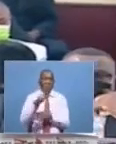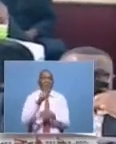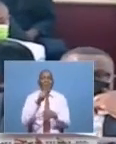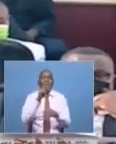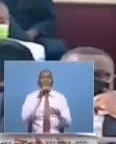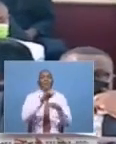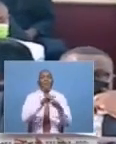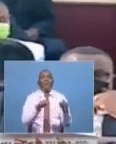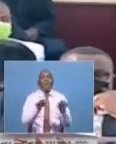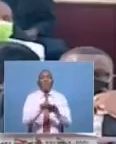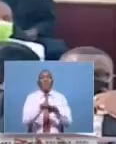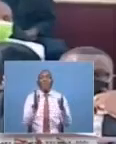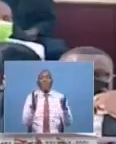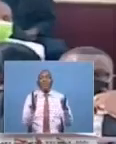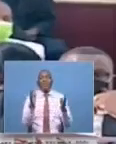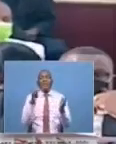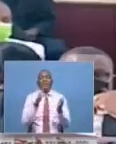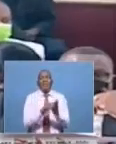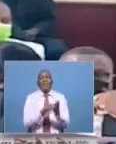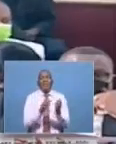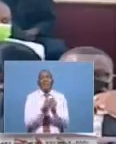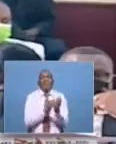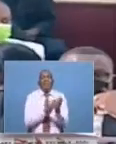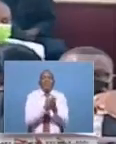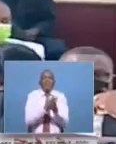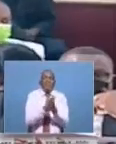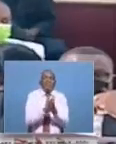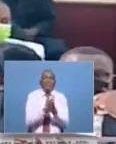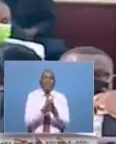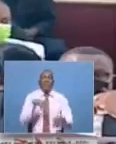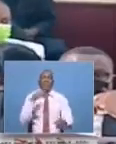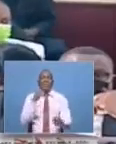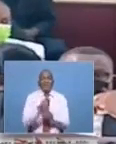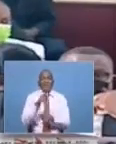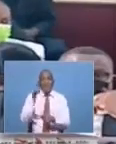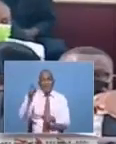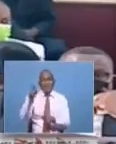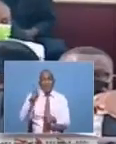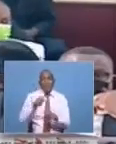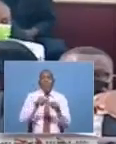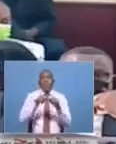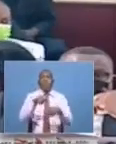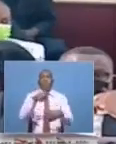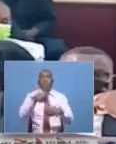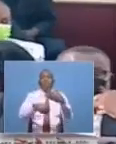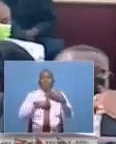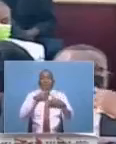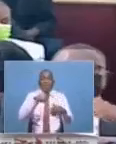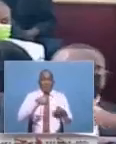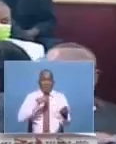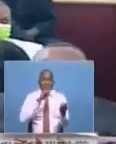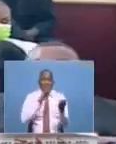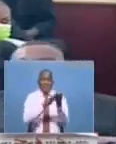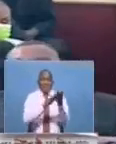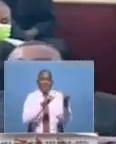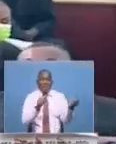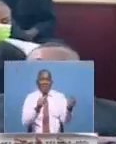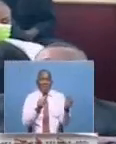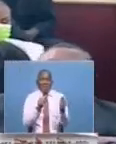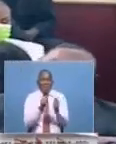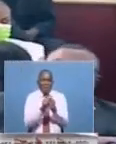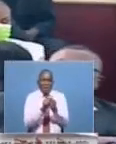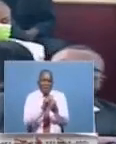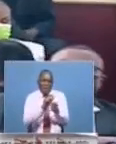to open his defense in the interest of justice." And then your lordships go on, and I believe the underlining or